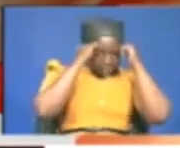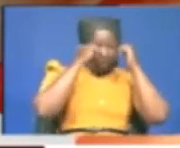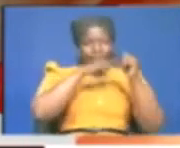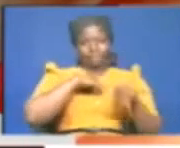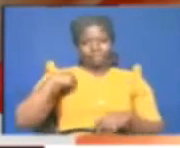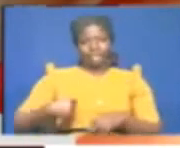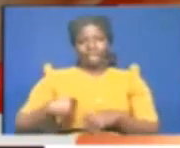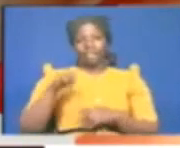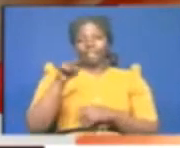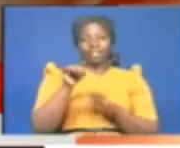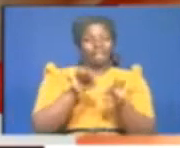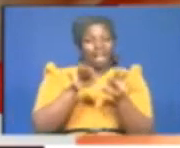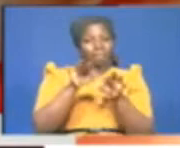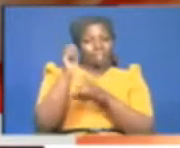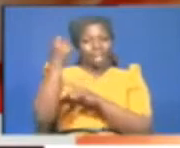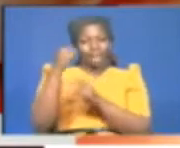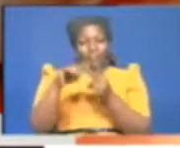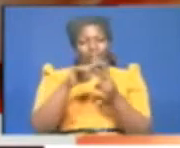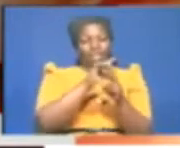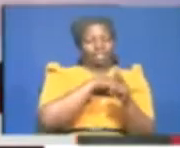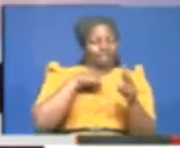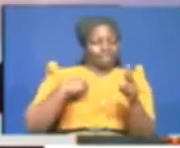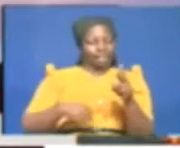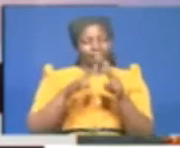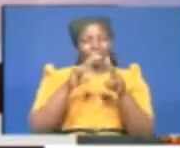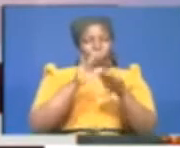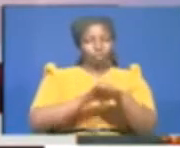Kenya and China as very good friends.